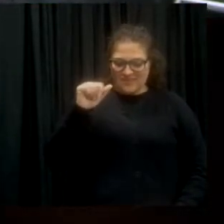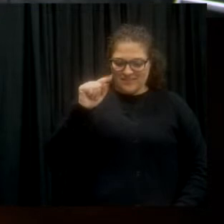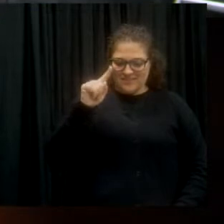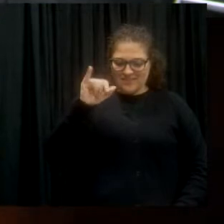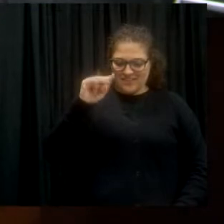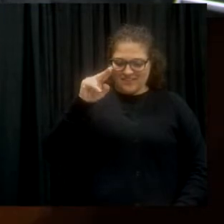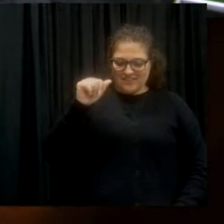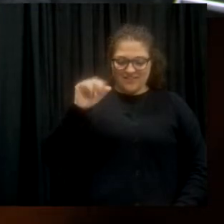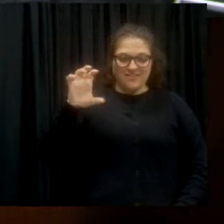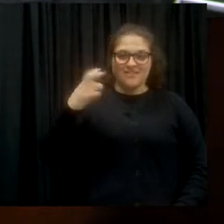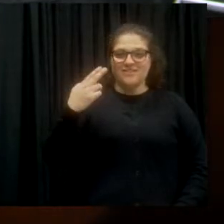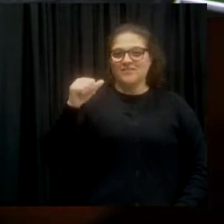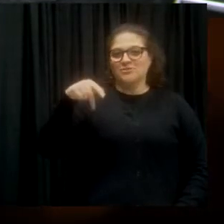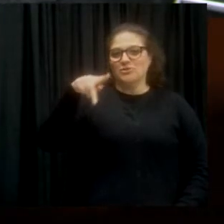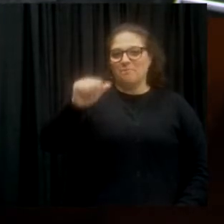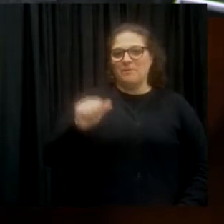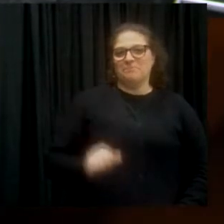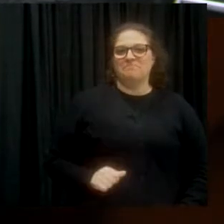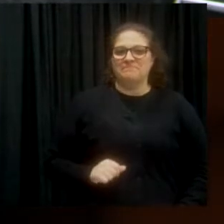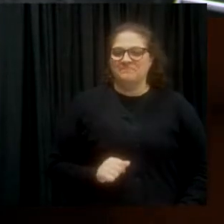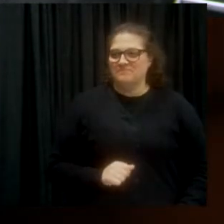Tatiana Chapa.